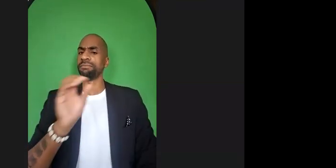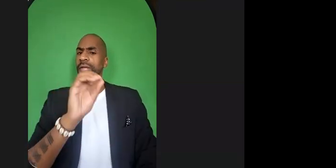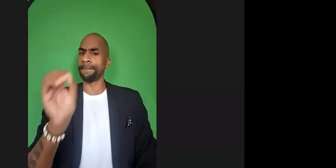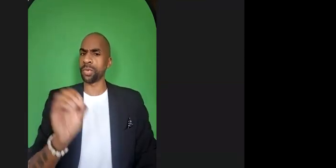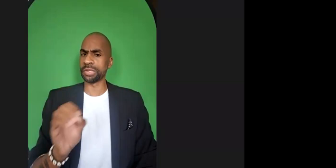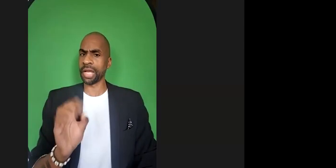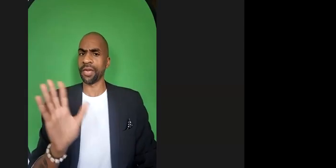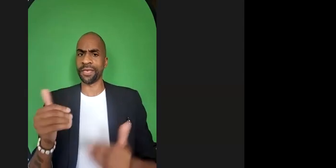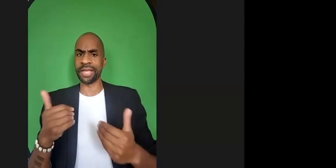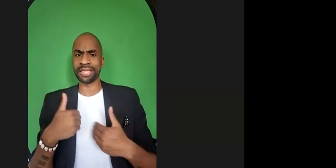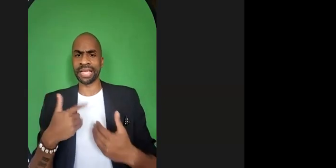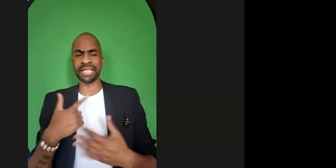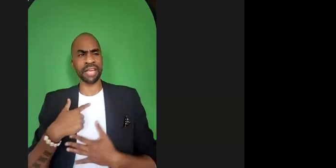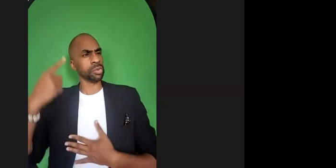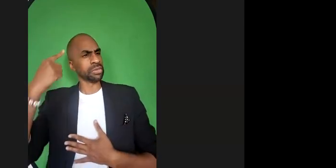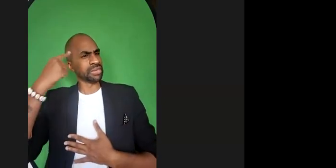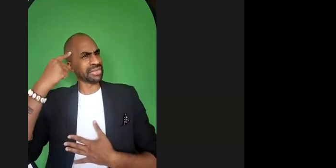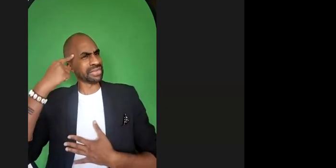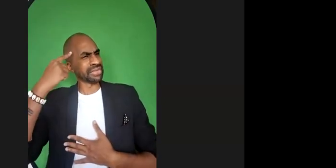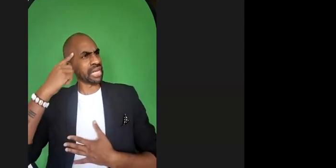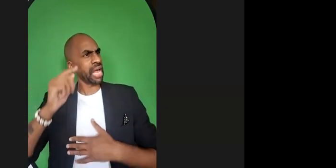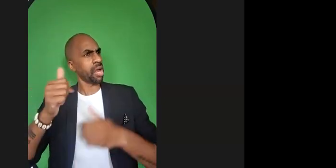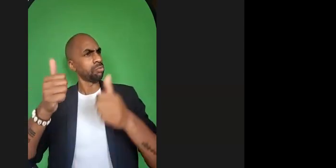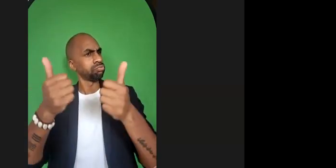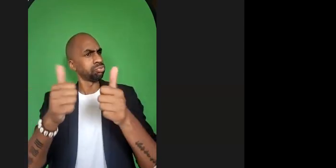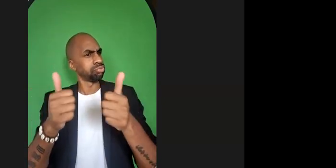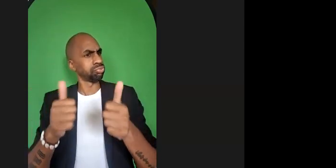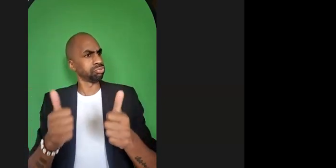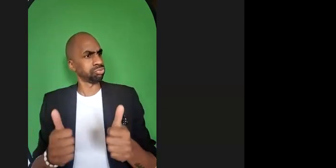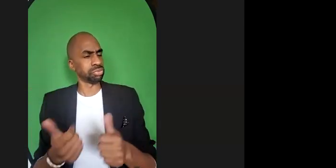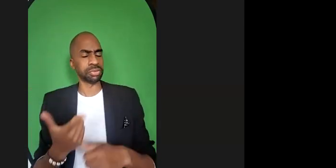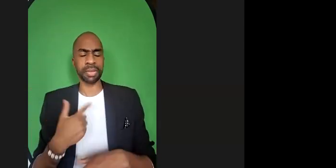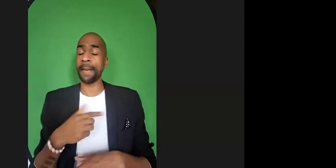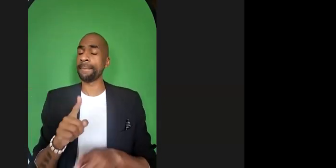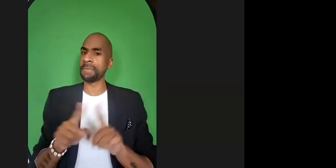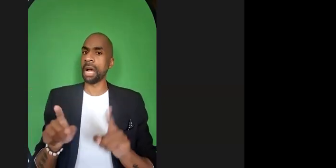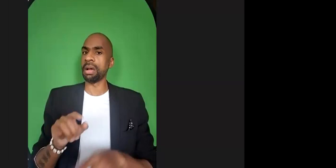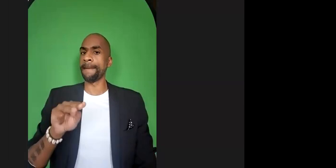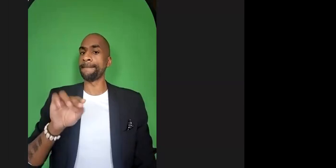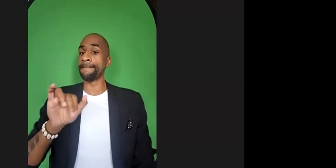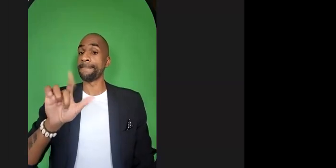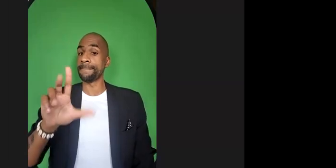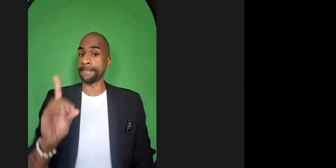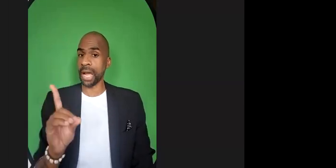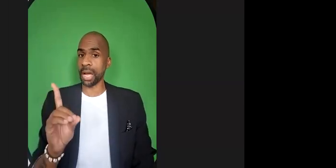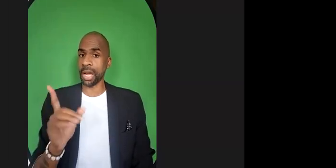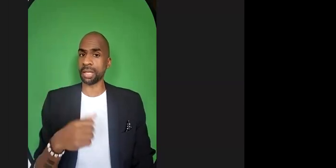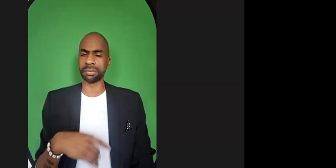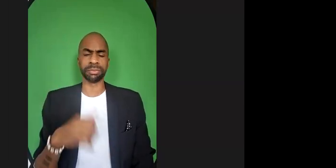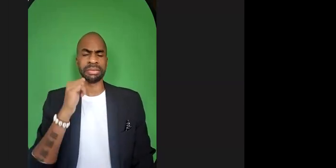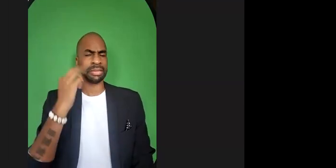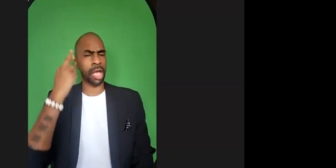degree of cognitive impairment as part of the illness. And generally, this is quite mild, and it's actually under-recognized as a